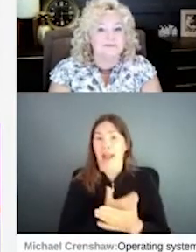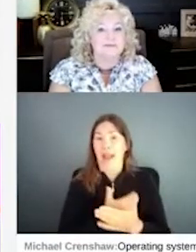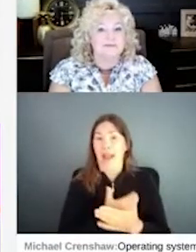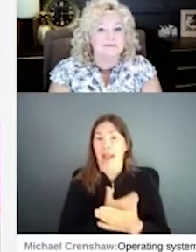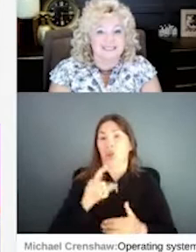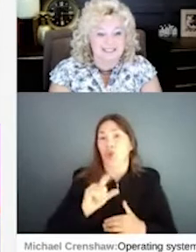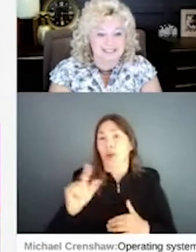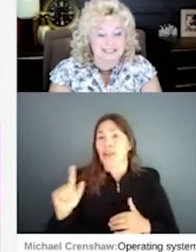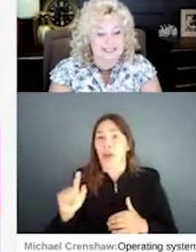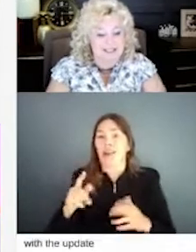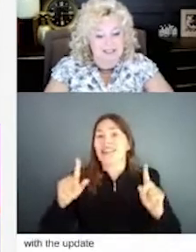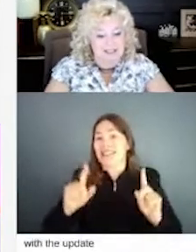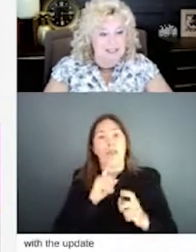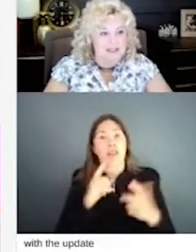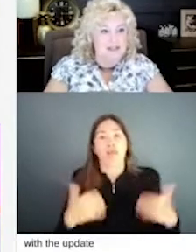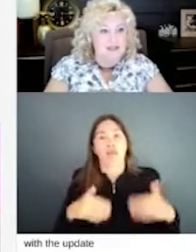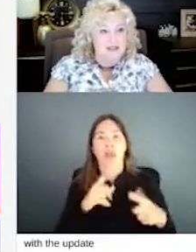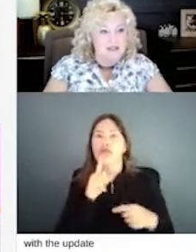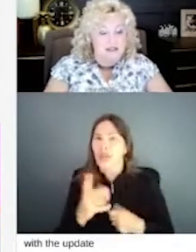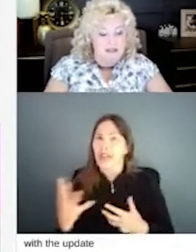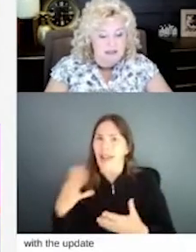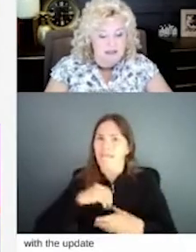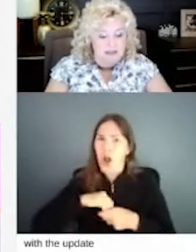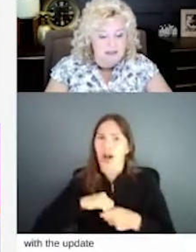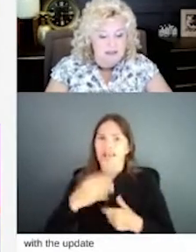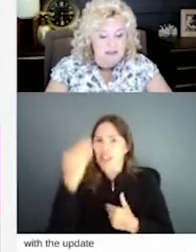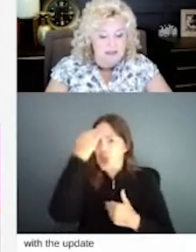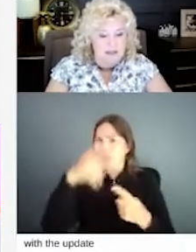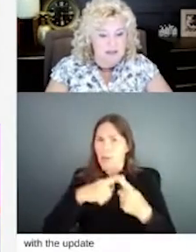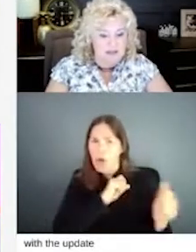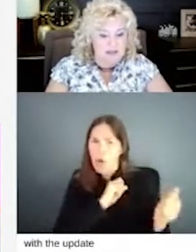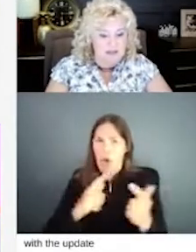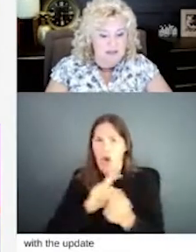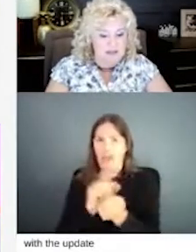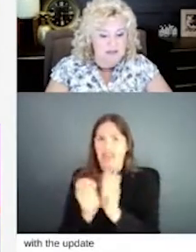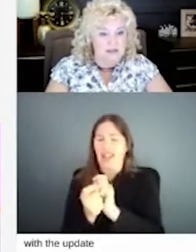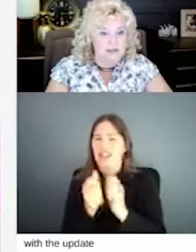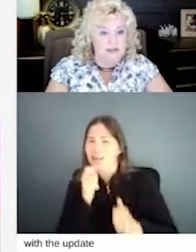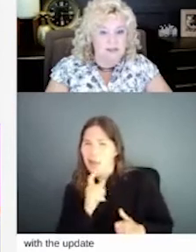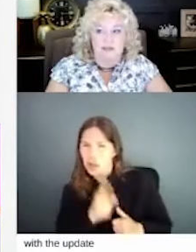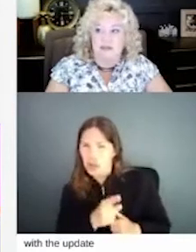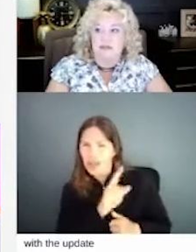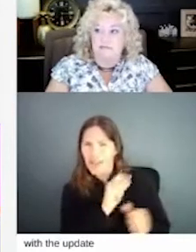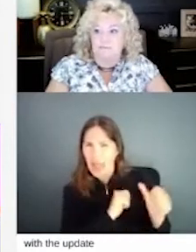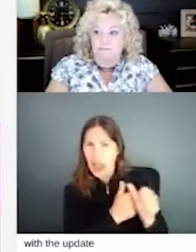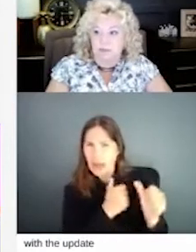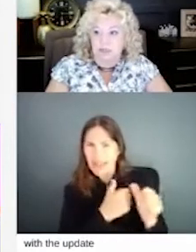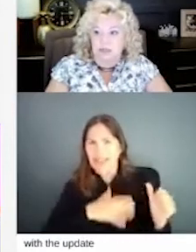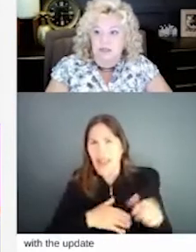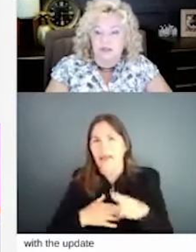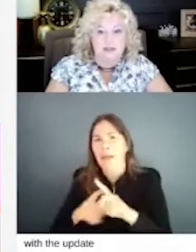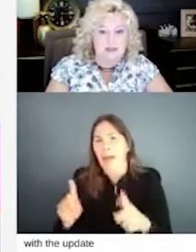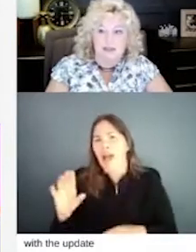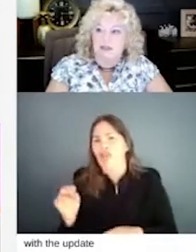exam. He's very much involved in the details. He knows about all the changes. I'm just not positive if he's going to make those updates yet. But Christy's absolutely right that